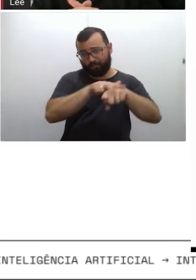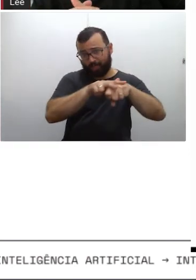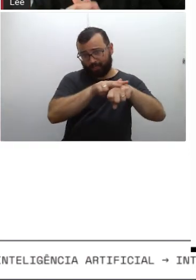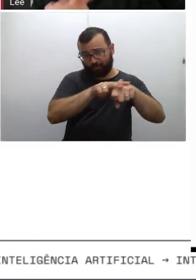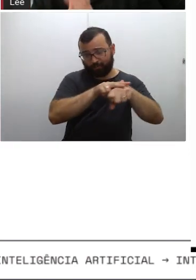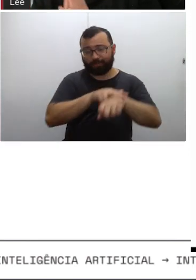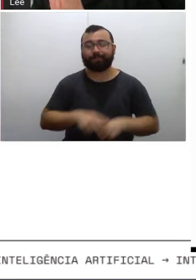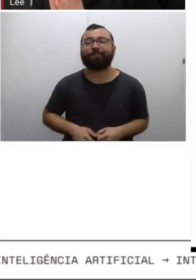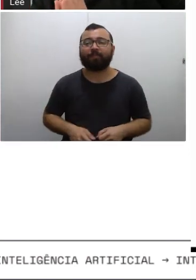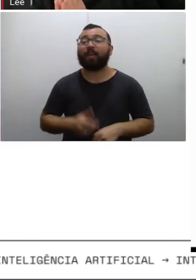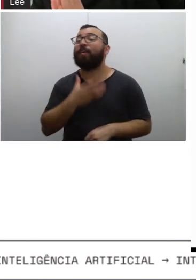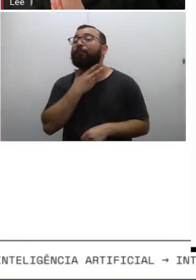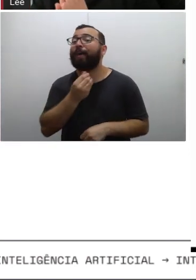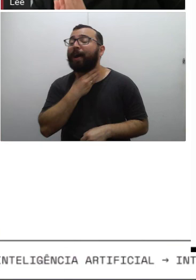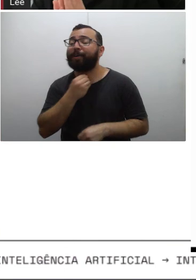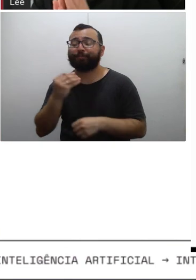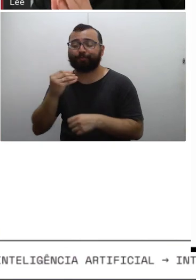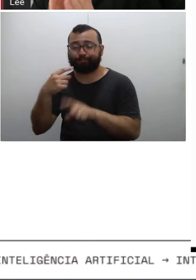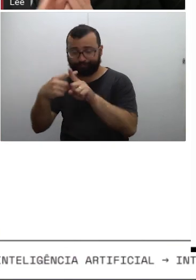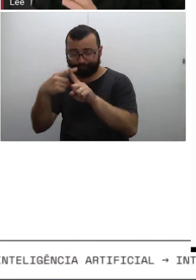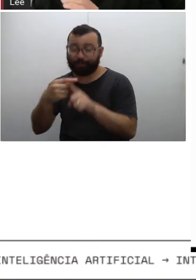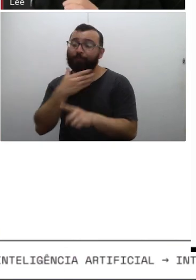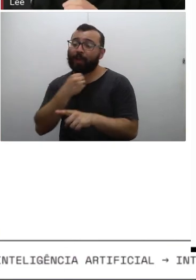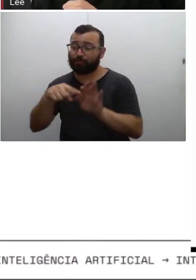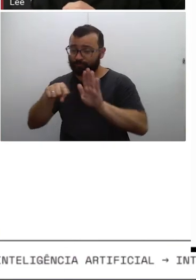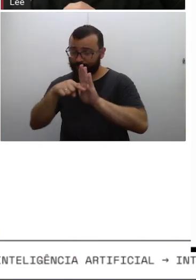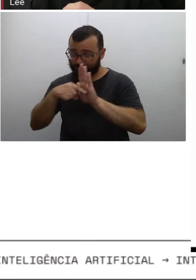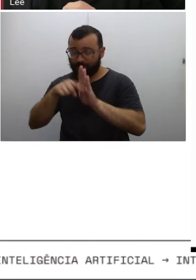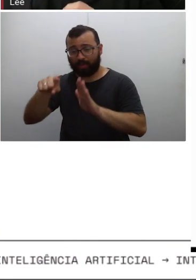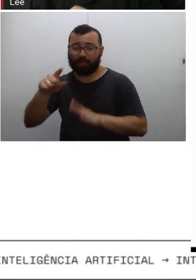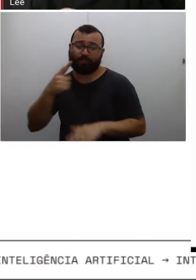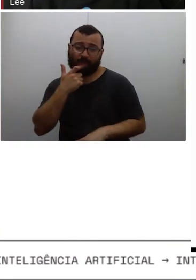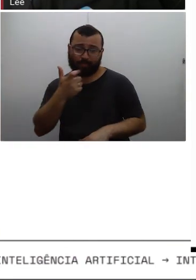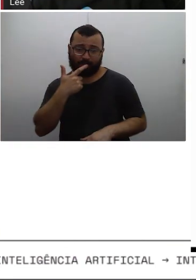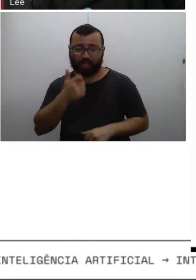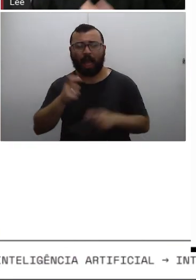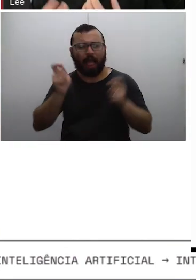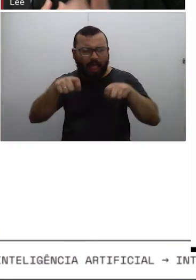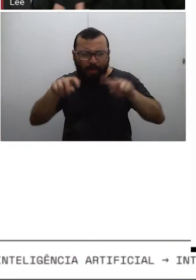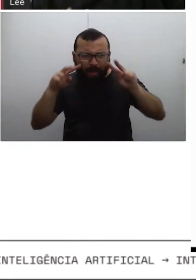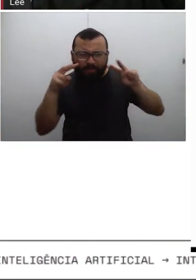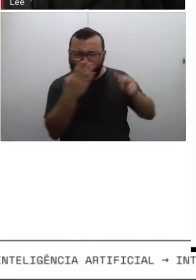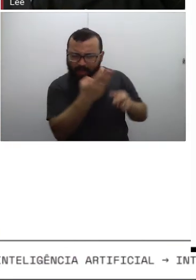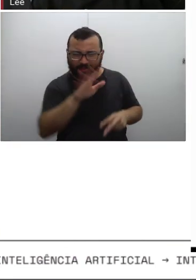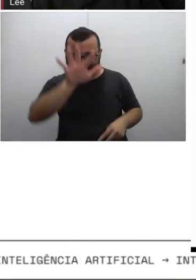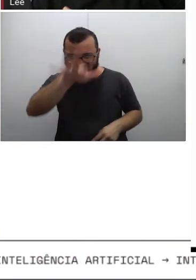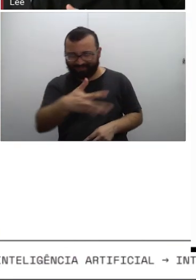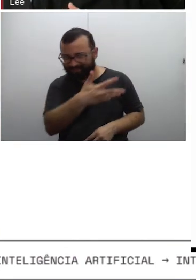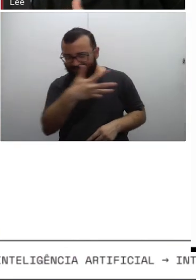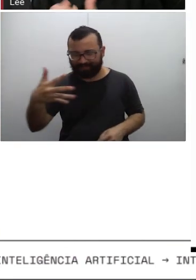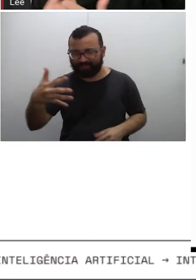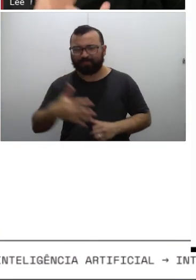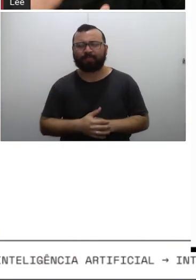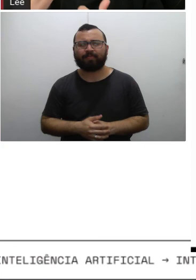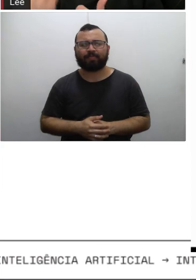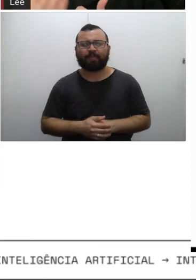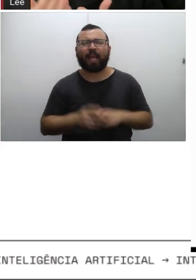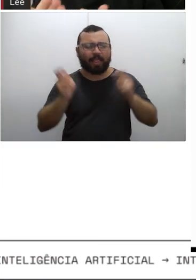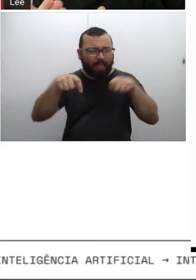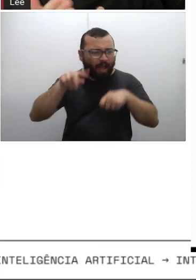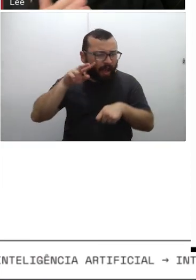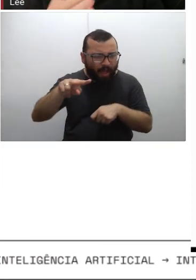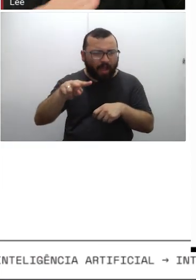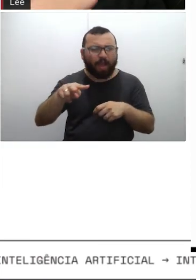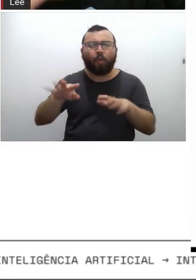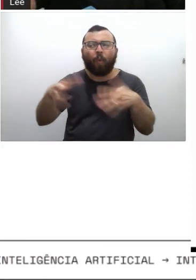then the false positives and false negatives are red. And you can see this here on the screen. You can immediately see where